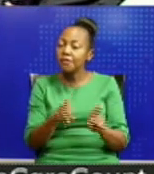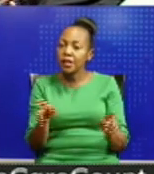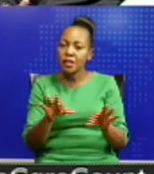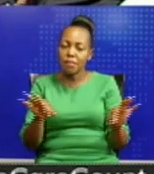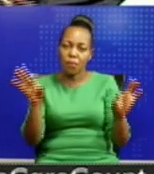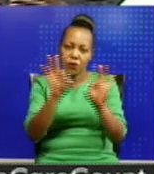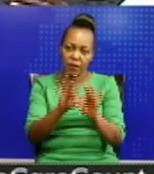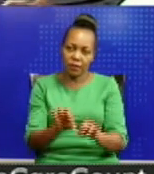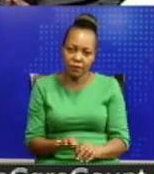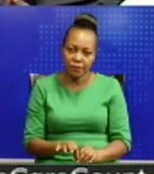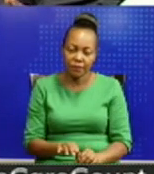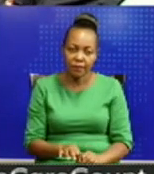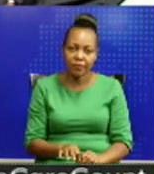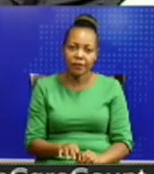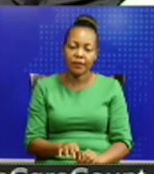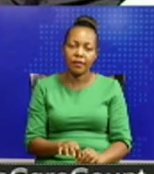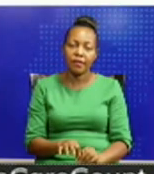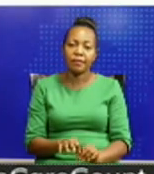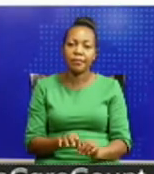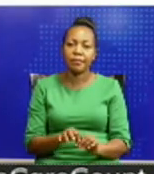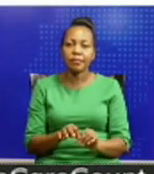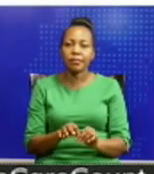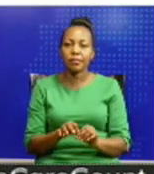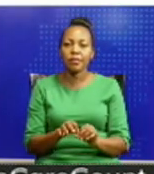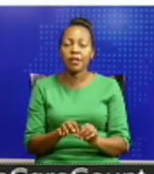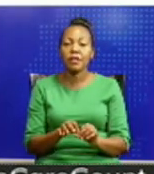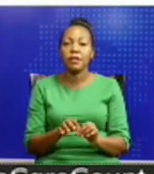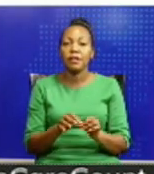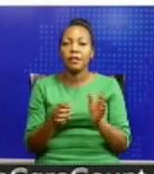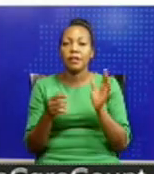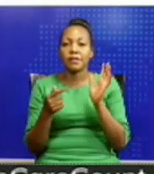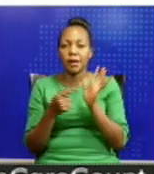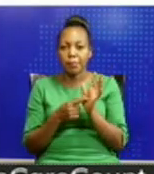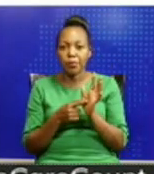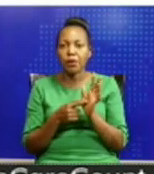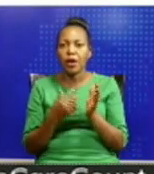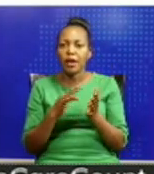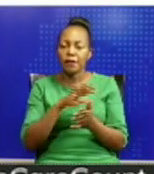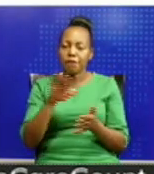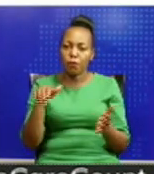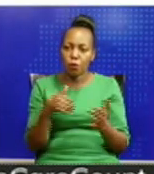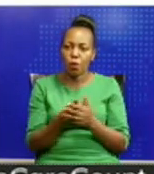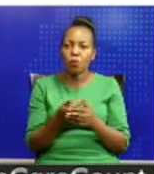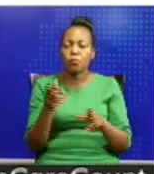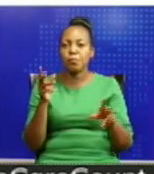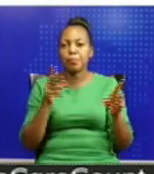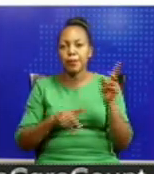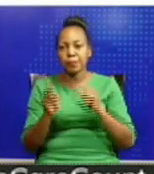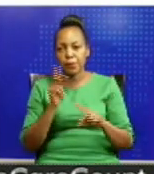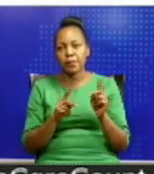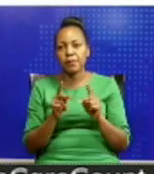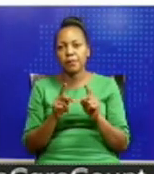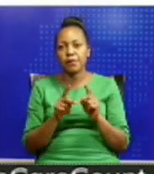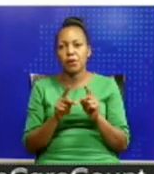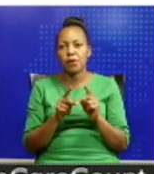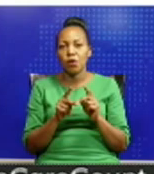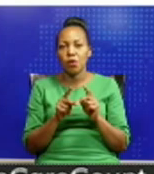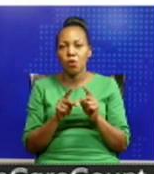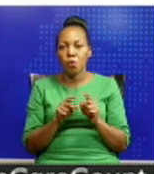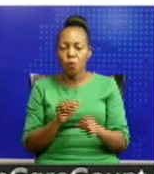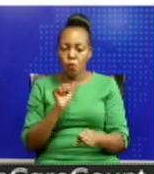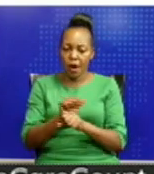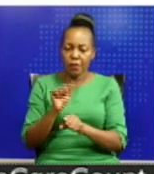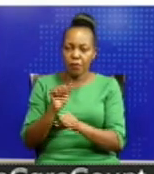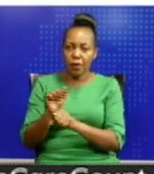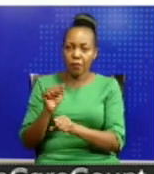because, I'm sorry, if all these people that do that